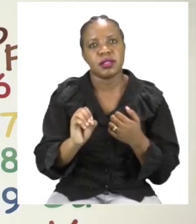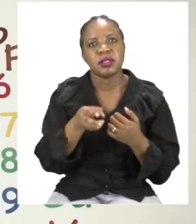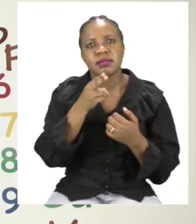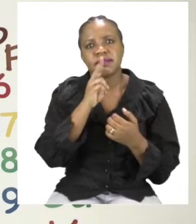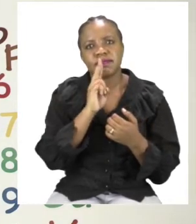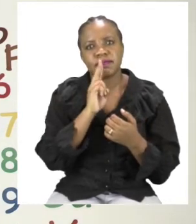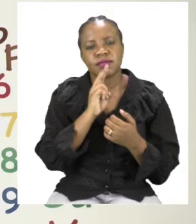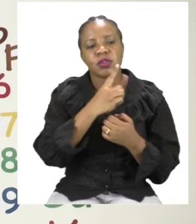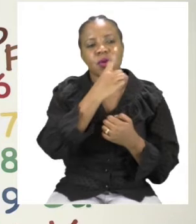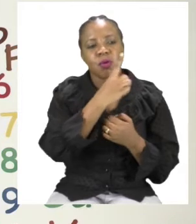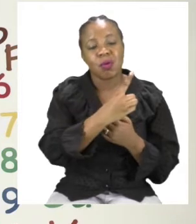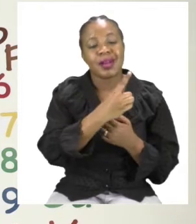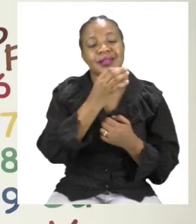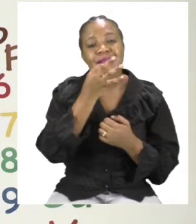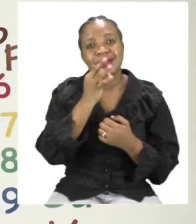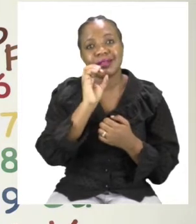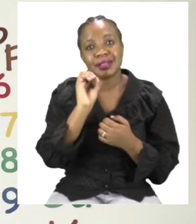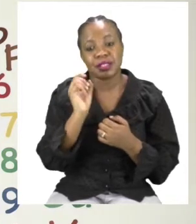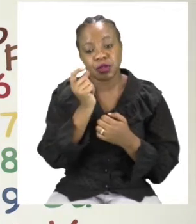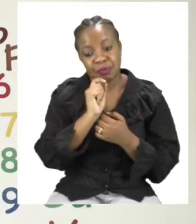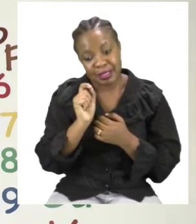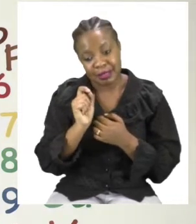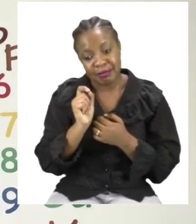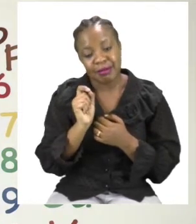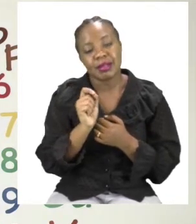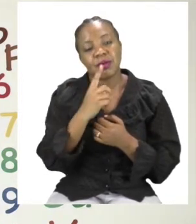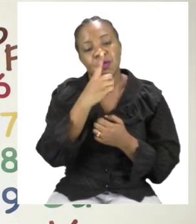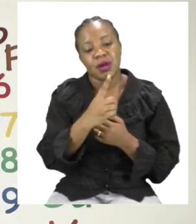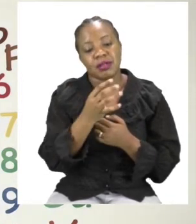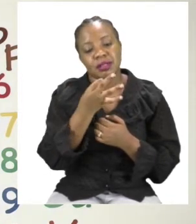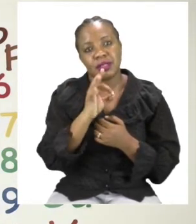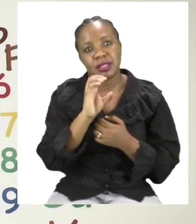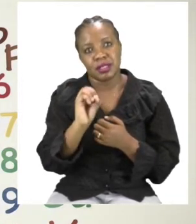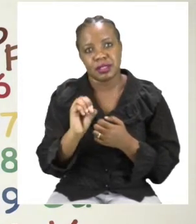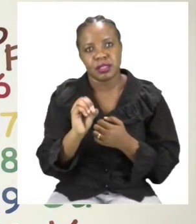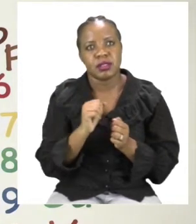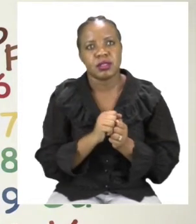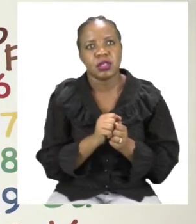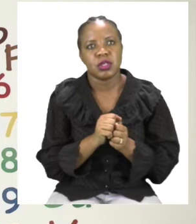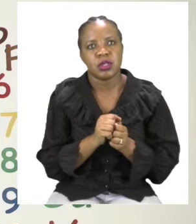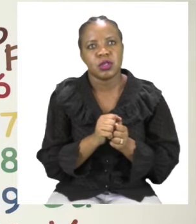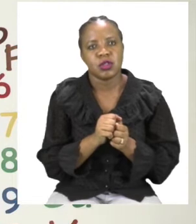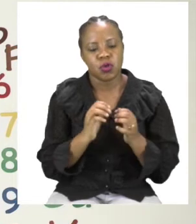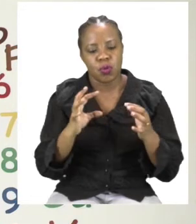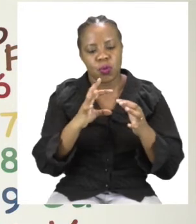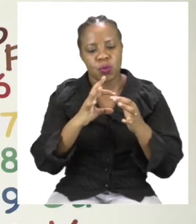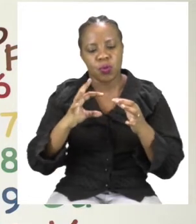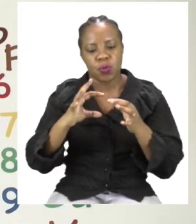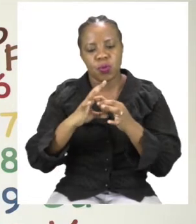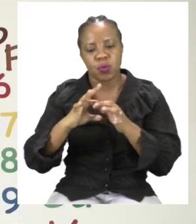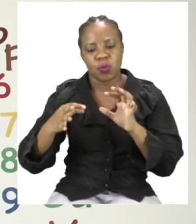So we have managed to fill in a gap that was there in the chain. So our chain